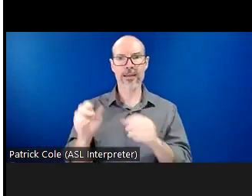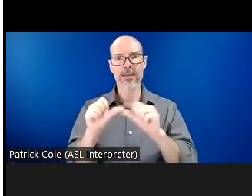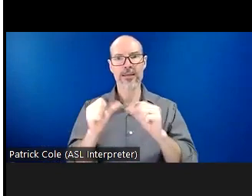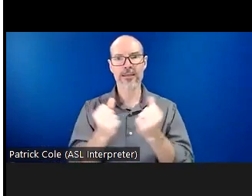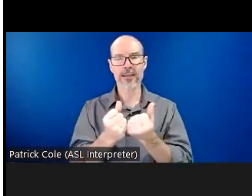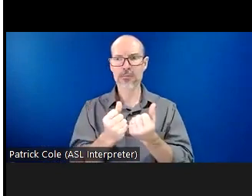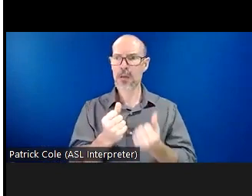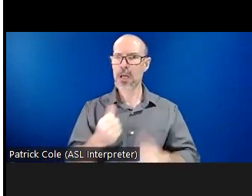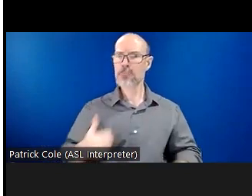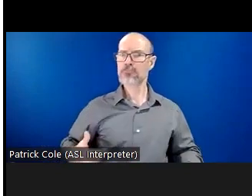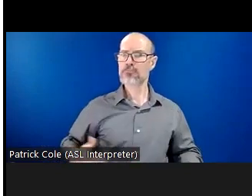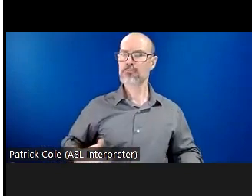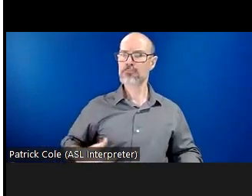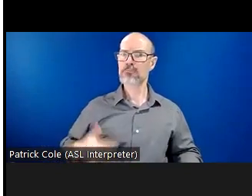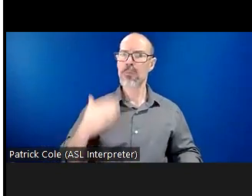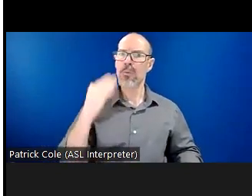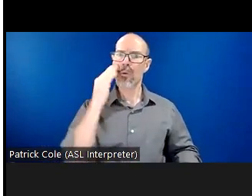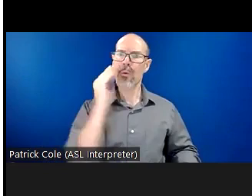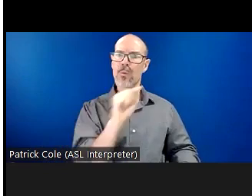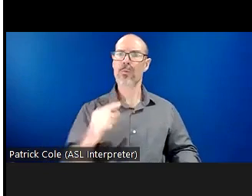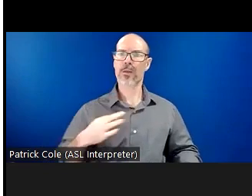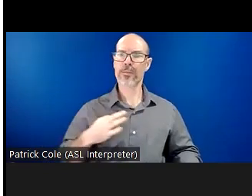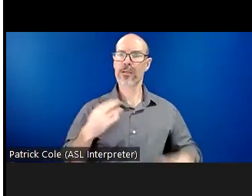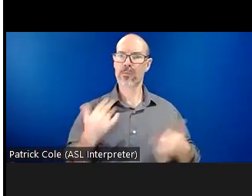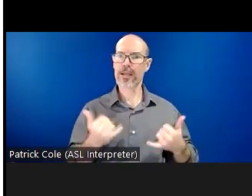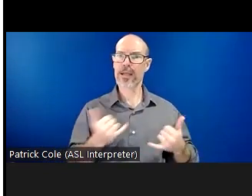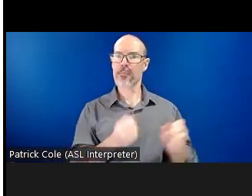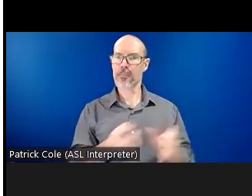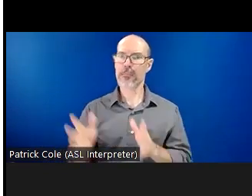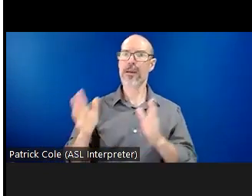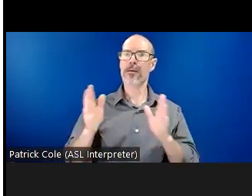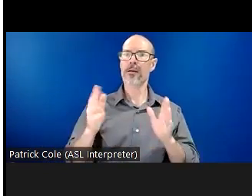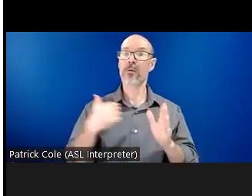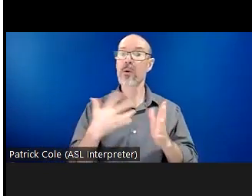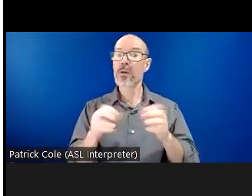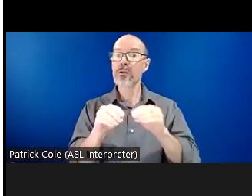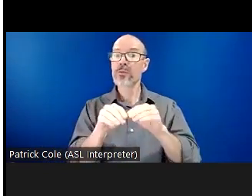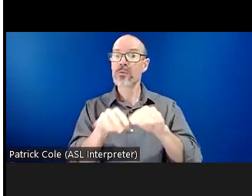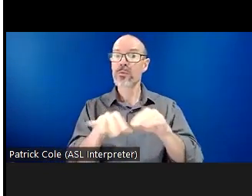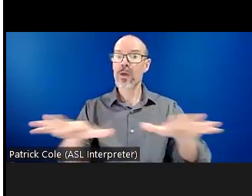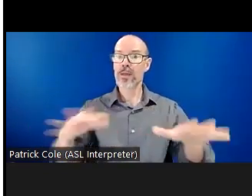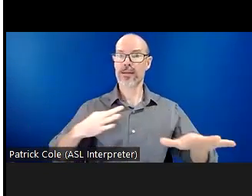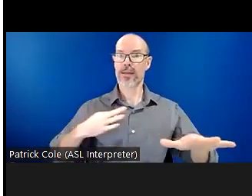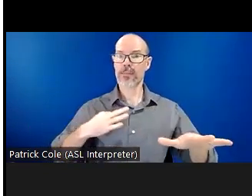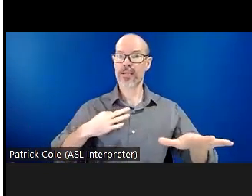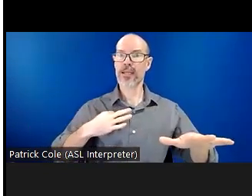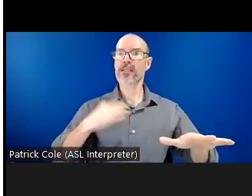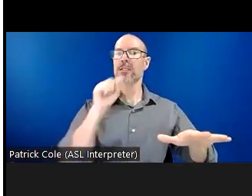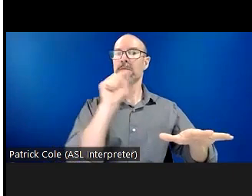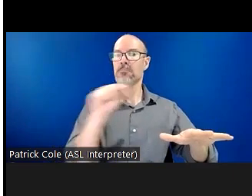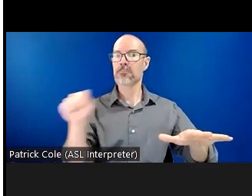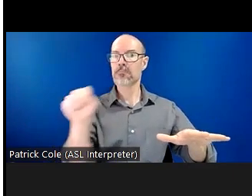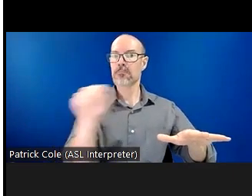queue. We are trying to spread the applications out so that Massachusetts